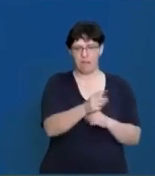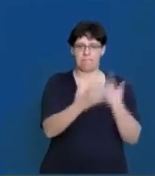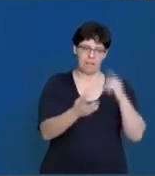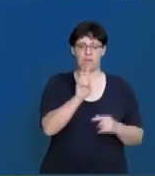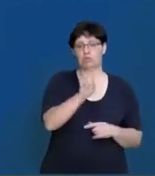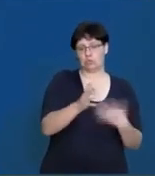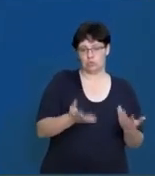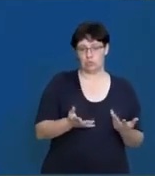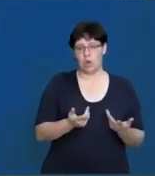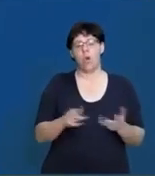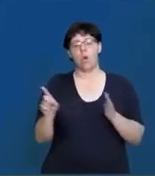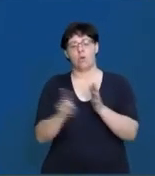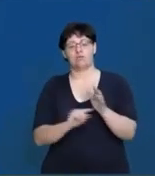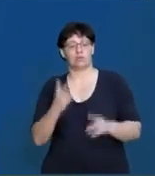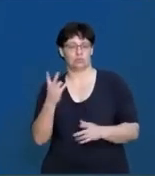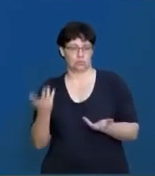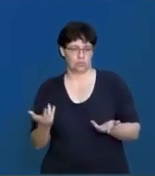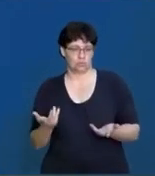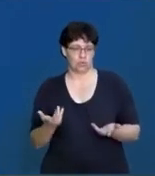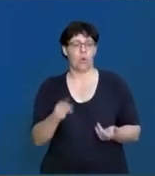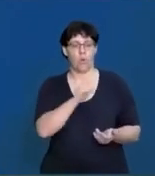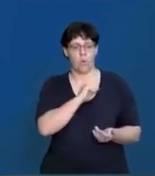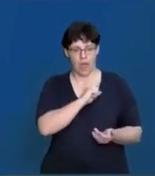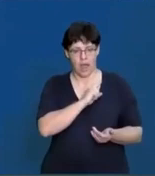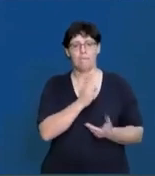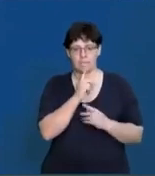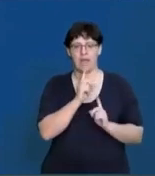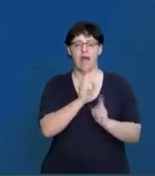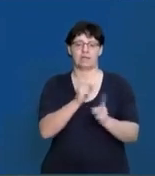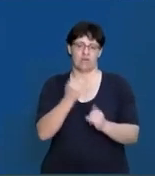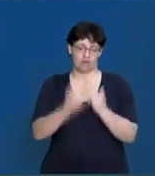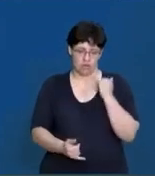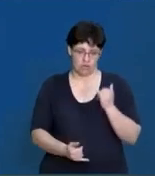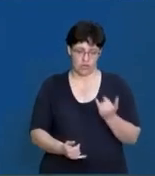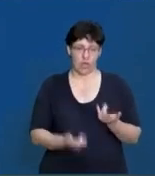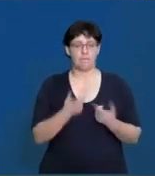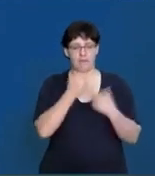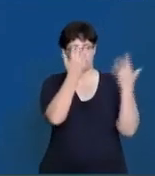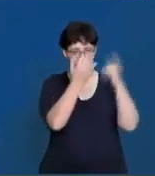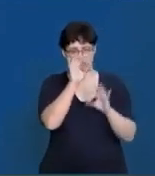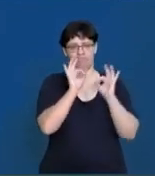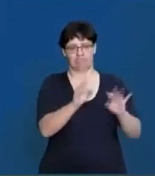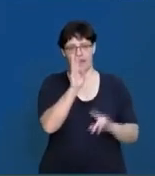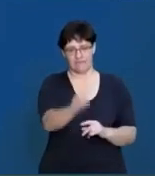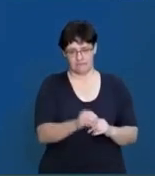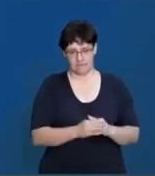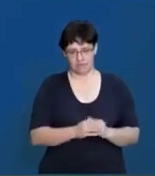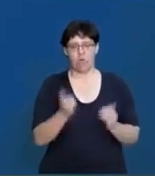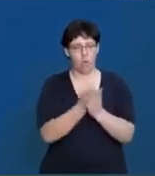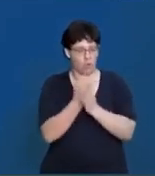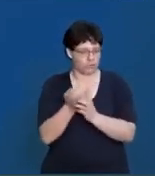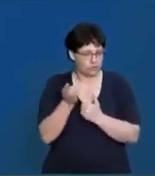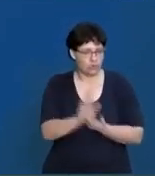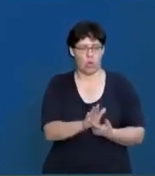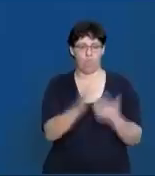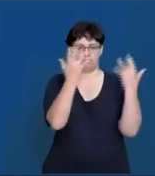solution and be able to pick. You might get 2 points there and lose out the 2 points for just getting the answer wrong, but your working is